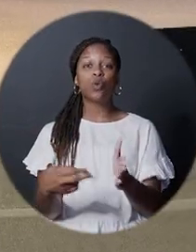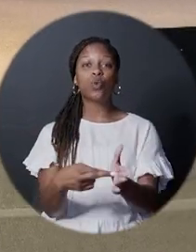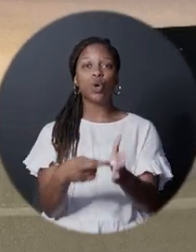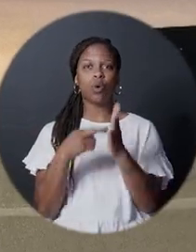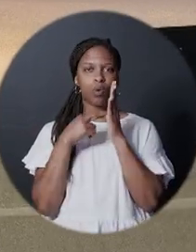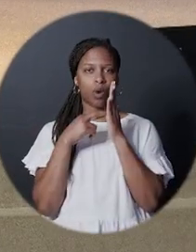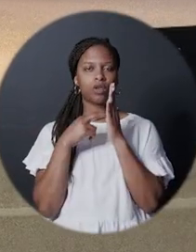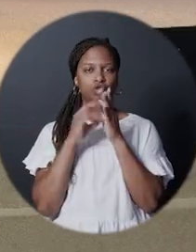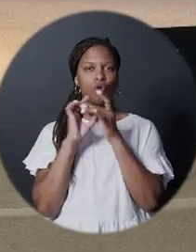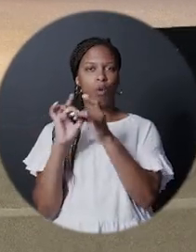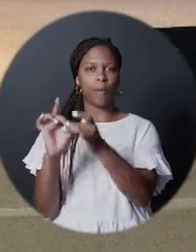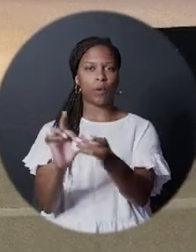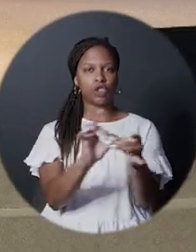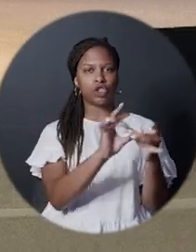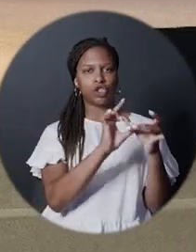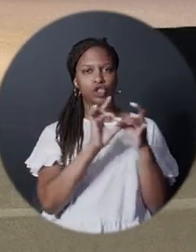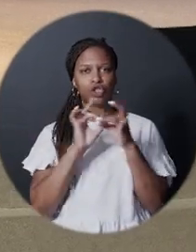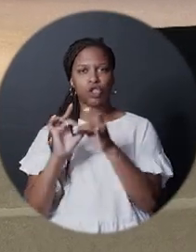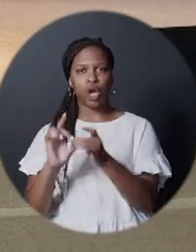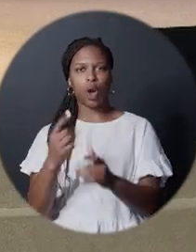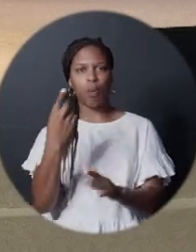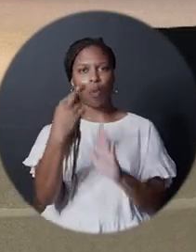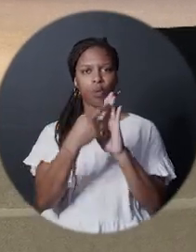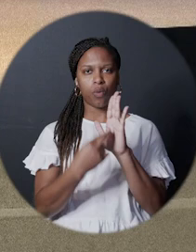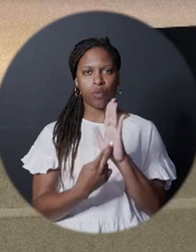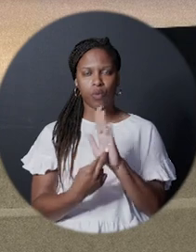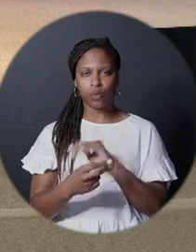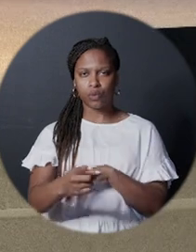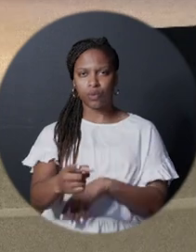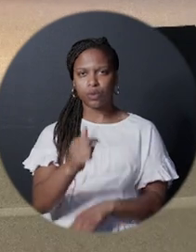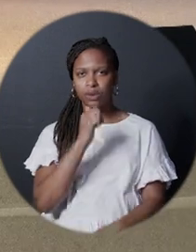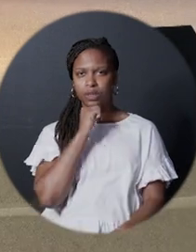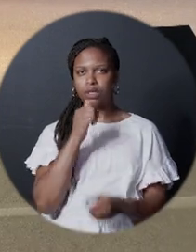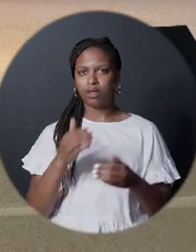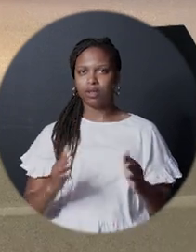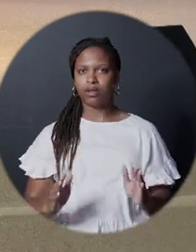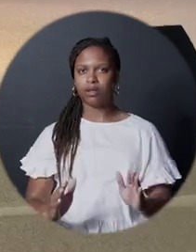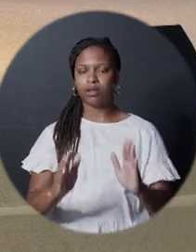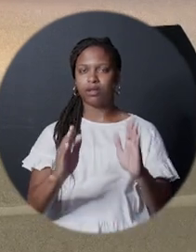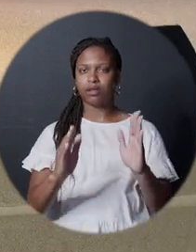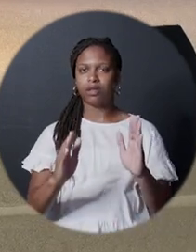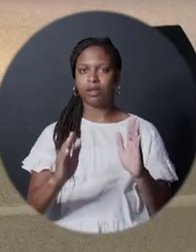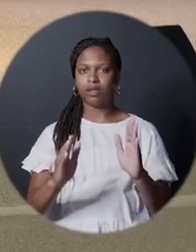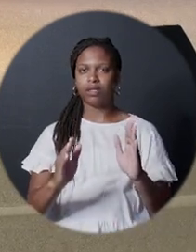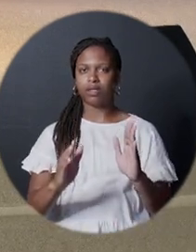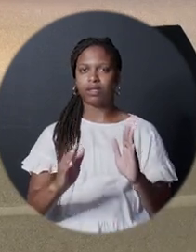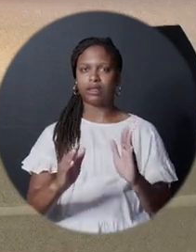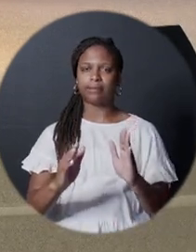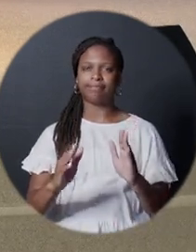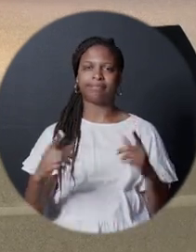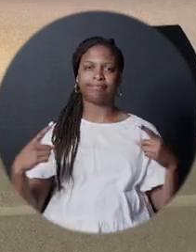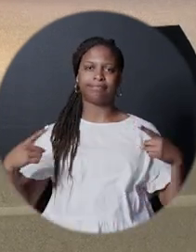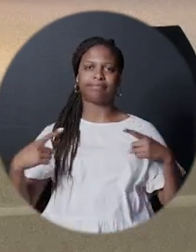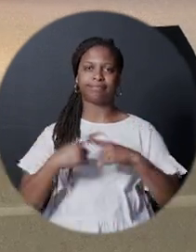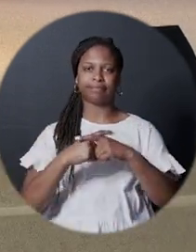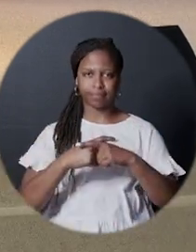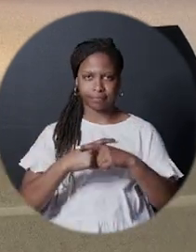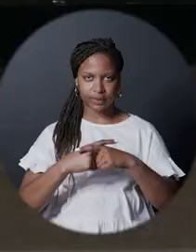Listen, it requires cooperation. One of the rules is that you're not allowed, listen,